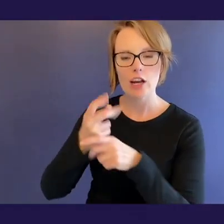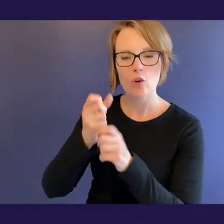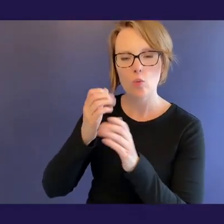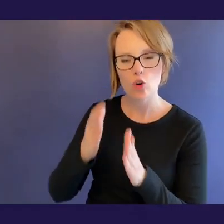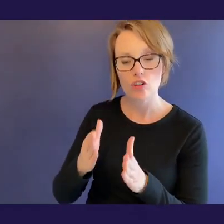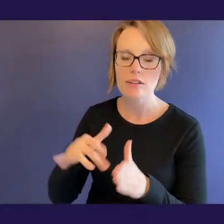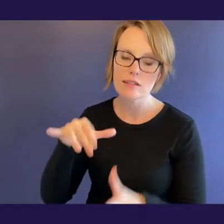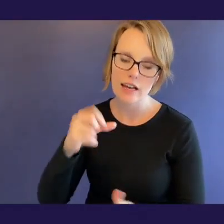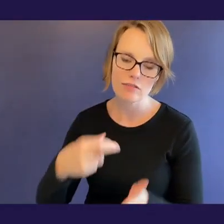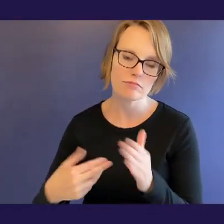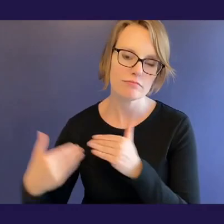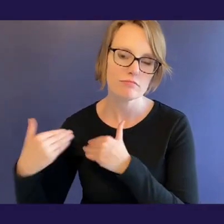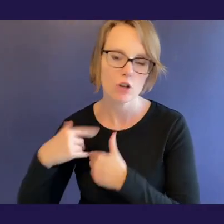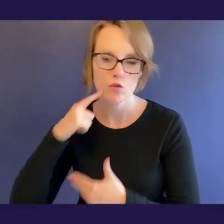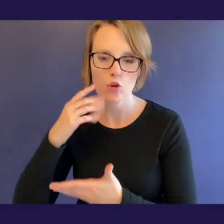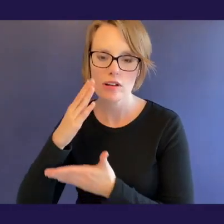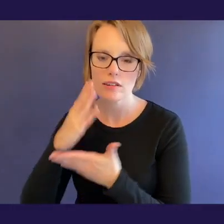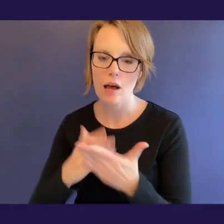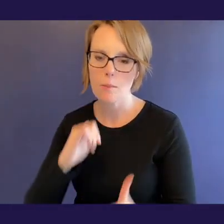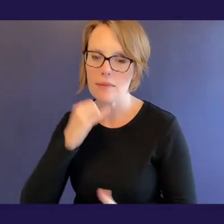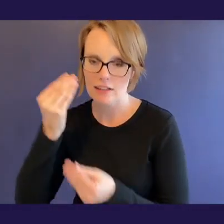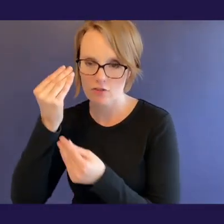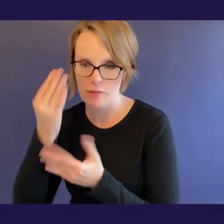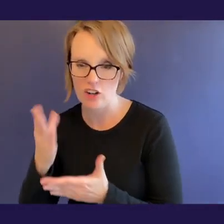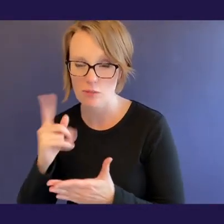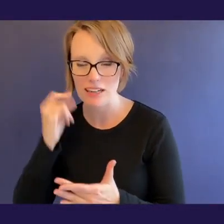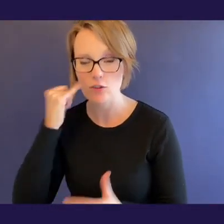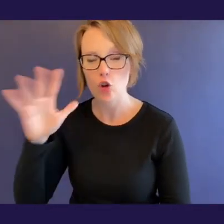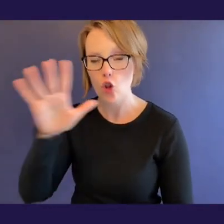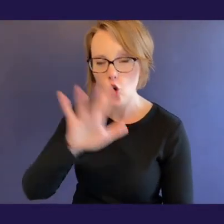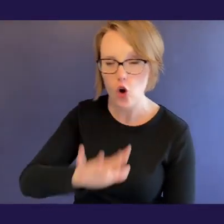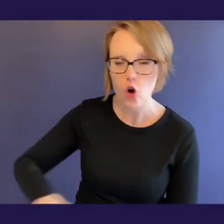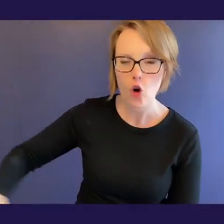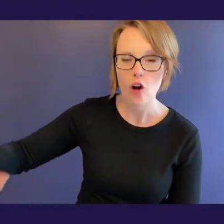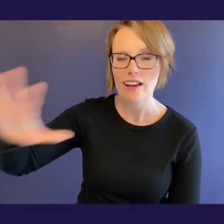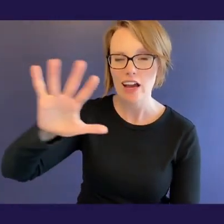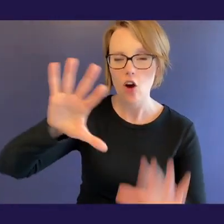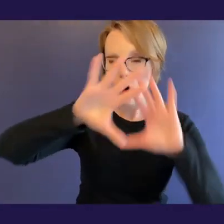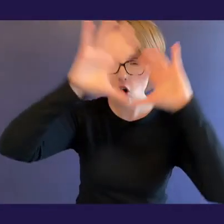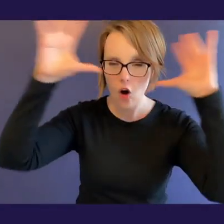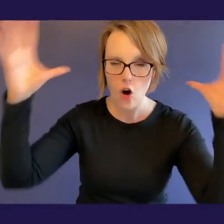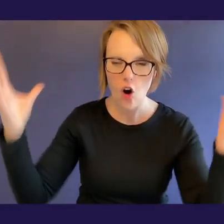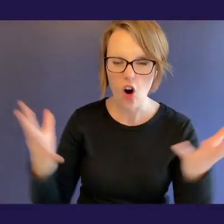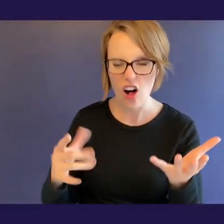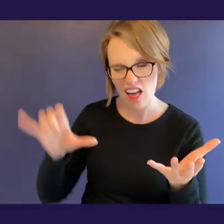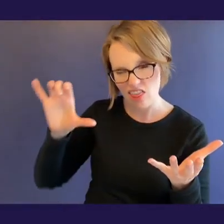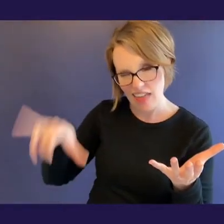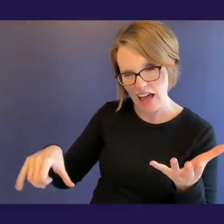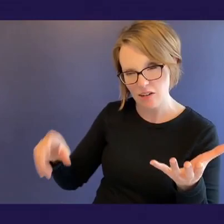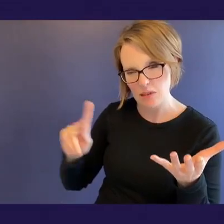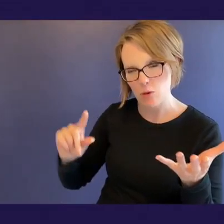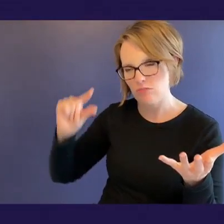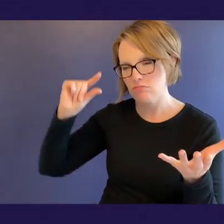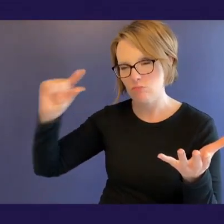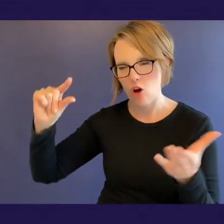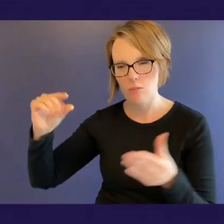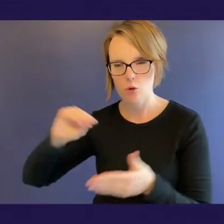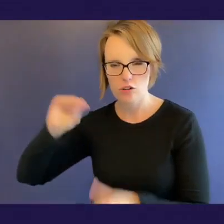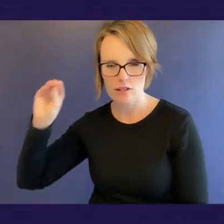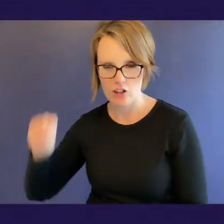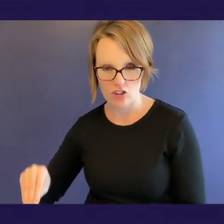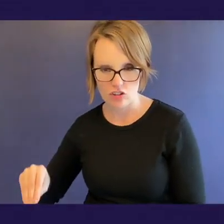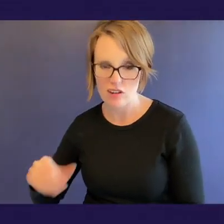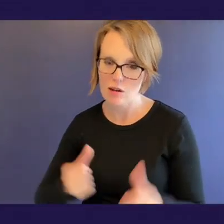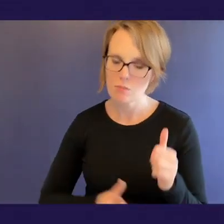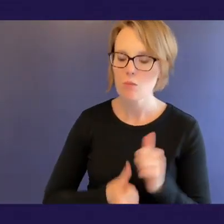they might be particularly vocal. It also reminds me of the fact that appeals to authority and just